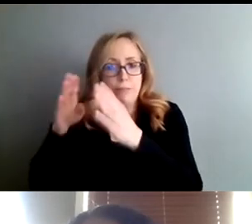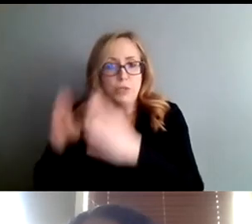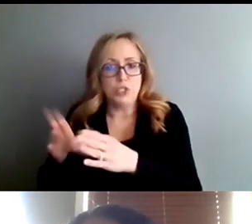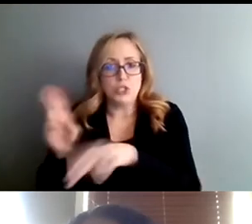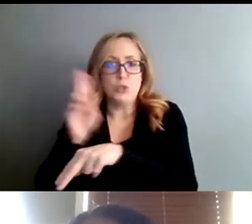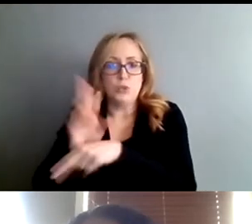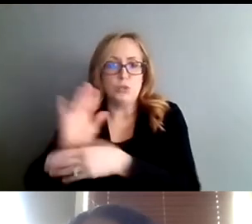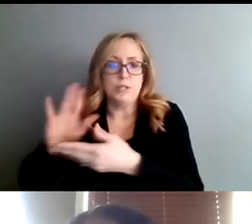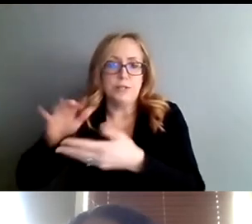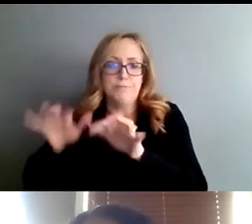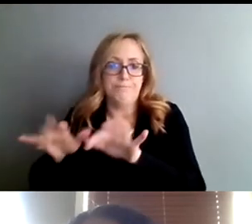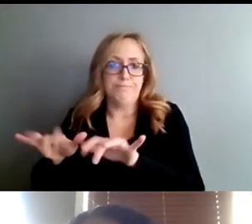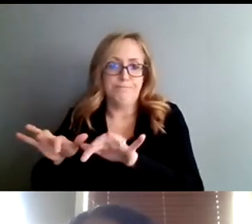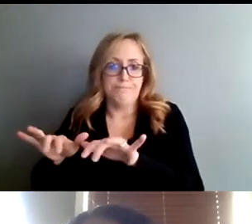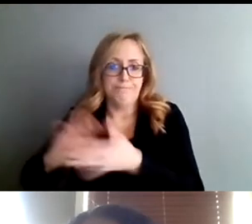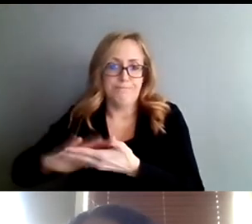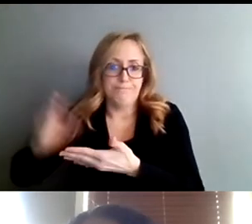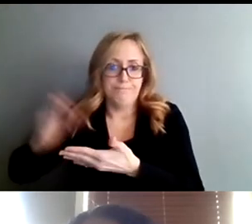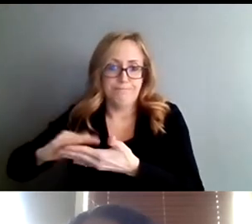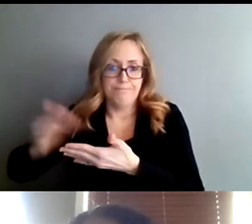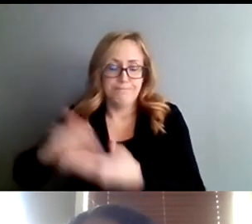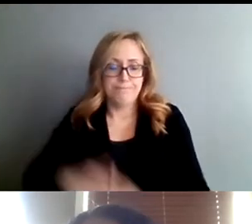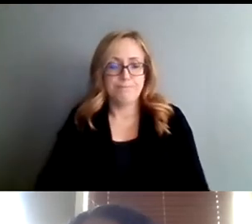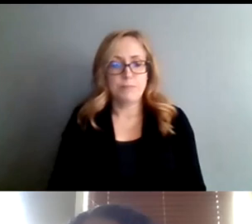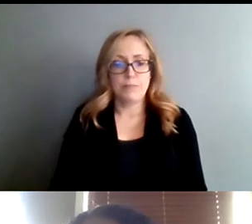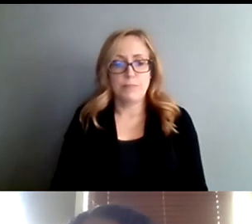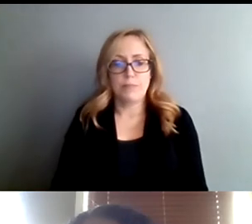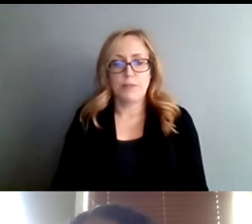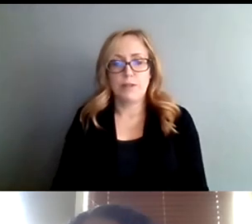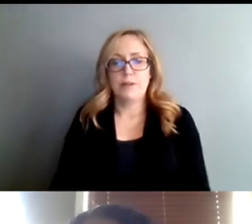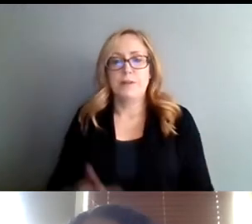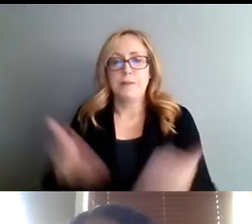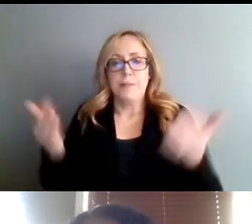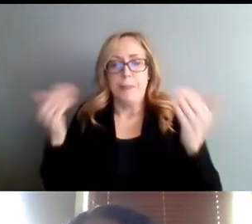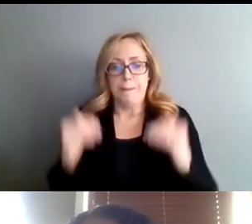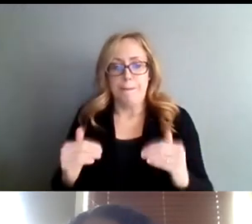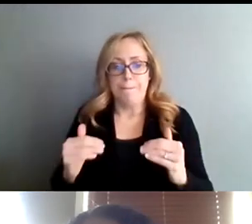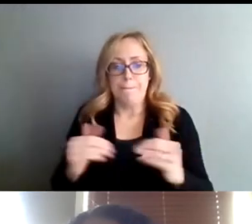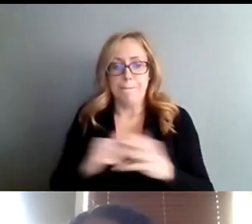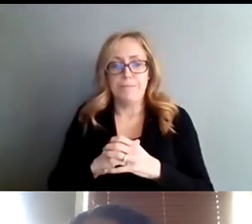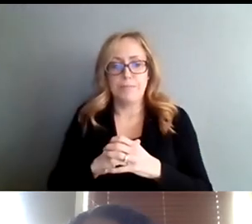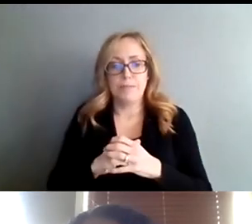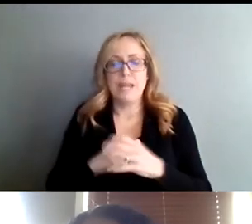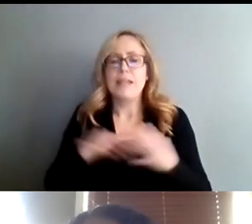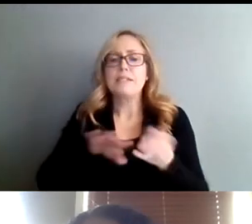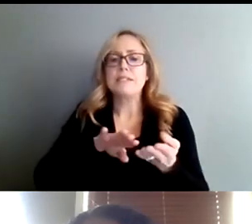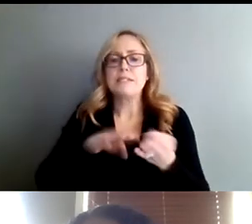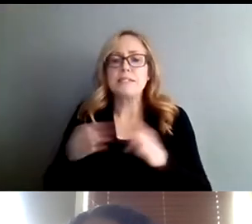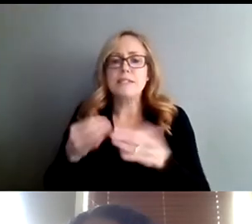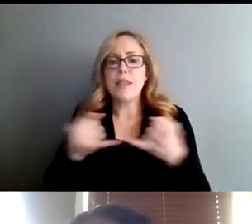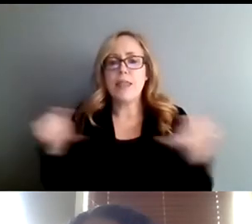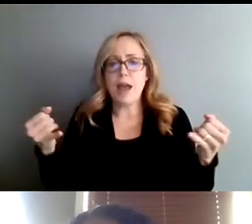device. Thank you. We have a question about wondering what the deadline is for